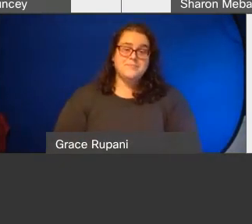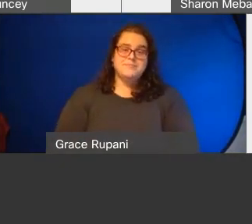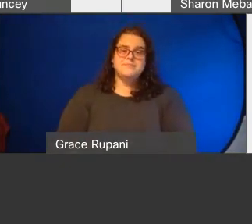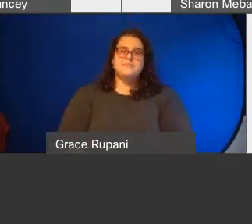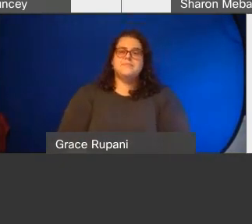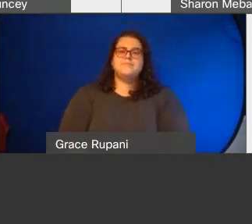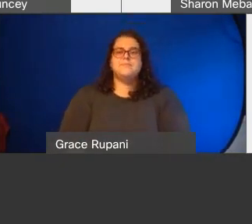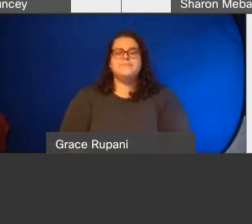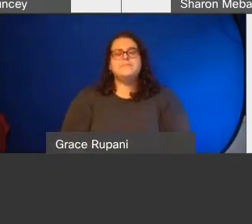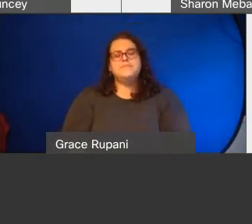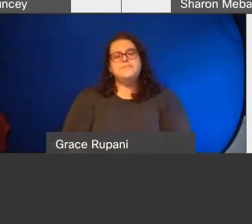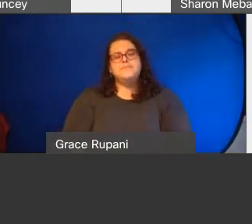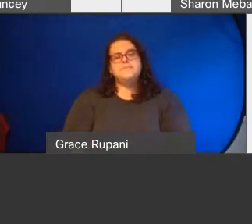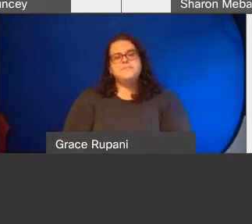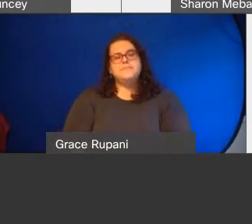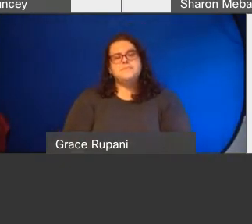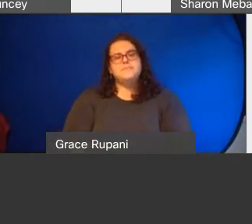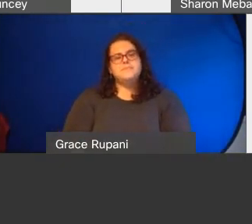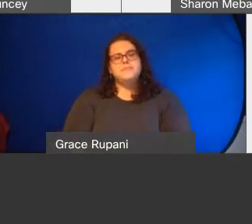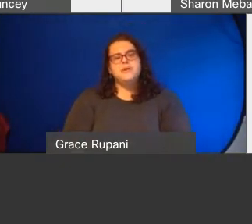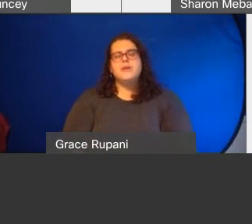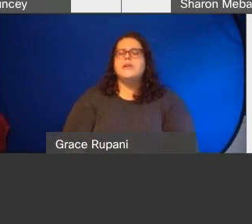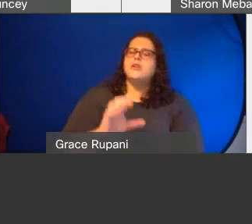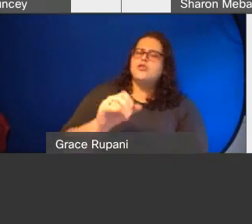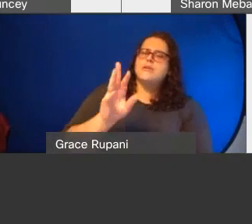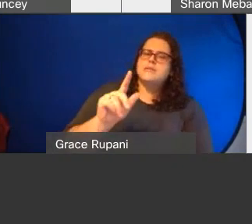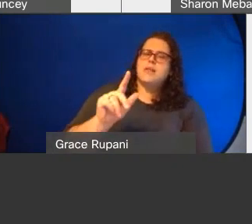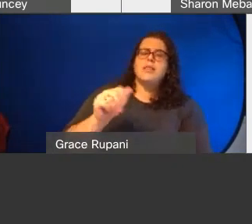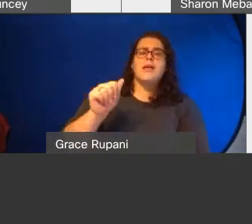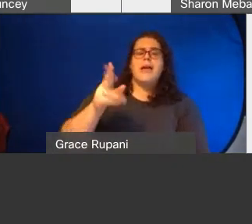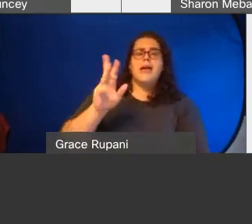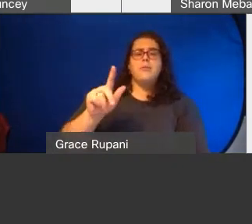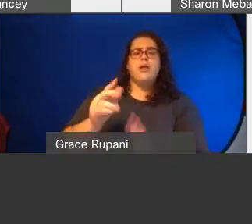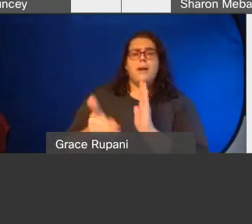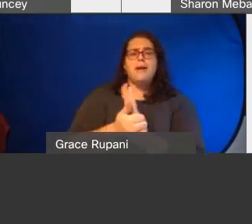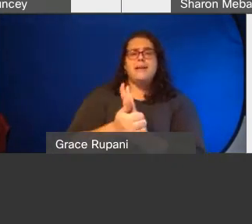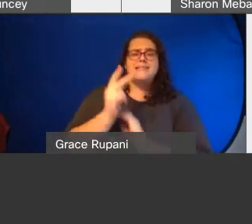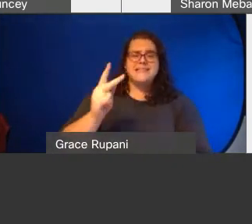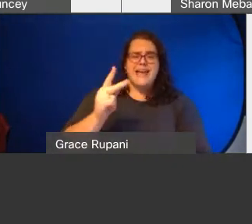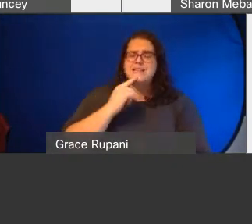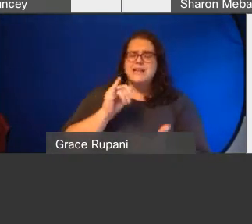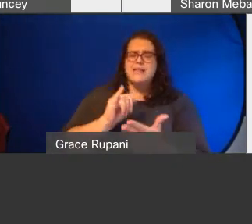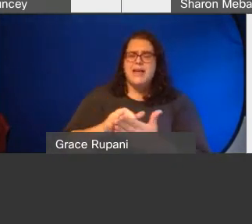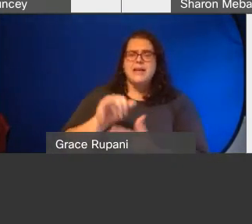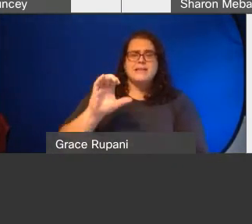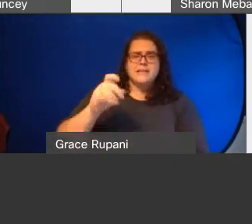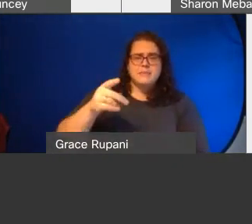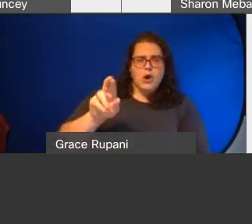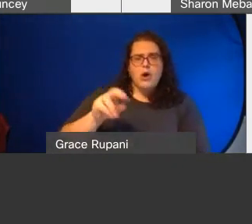In the original Appendix K from April, it stated initial and annual training, including CPR and first